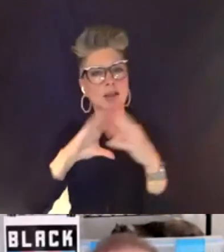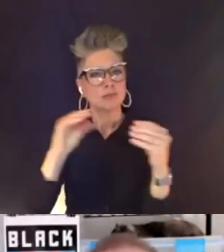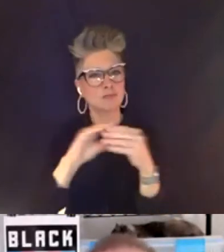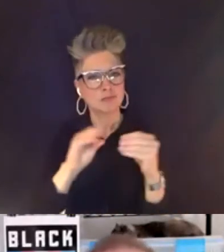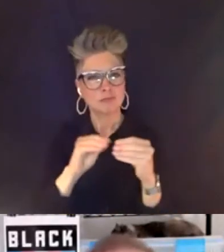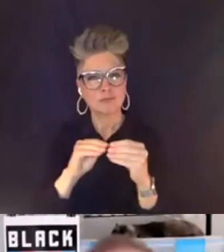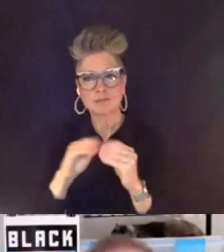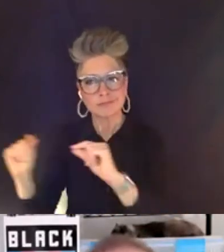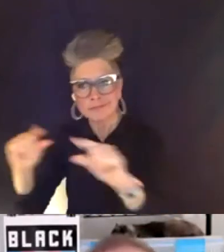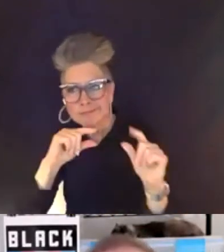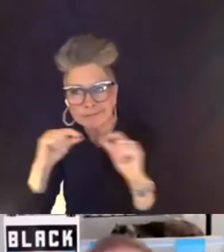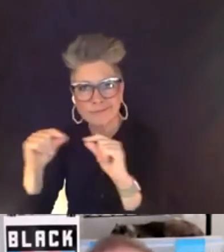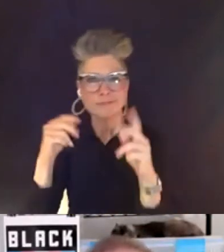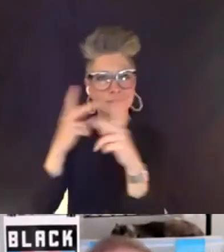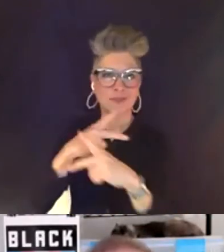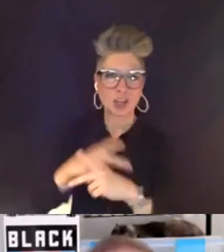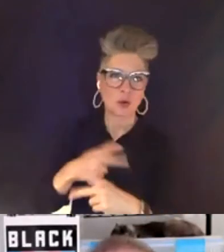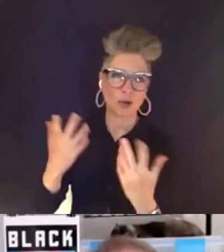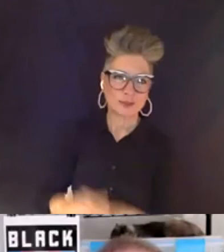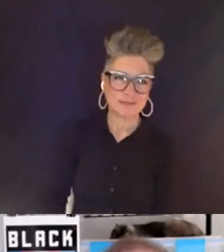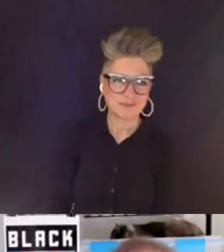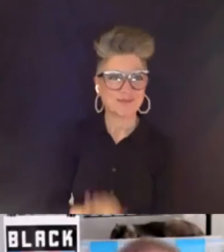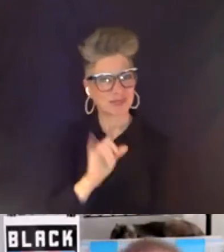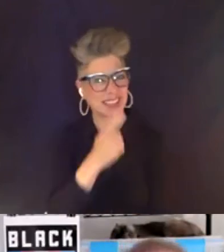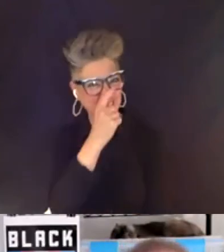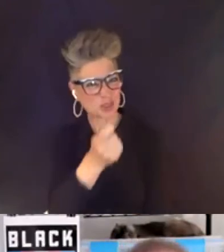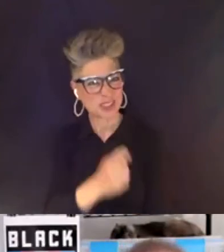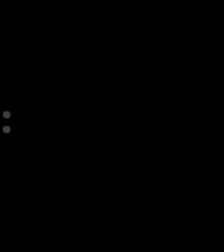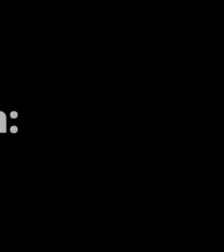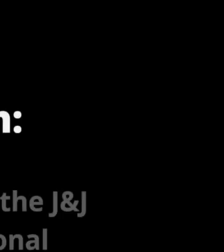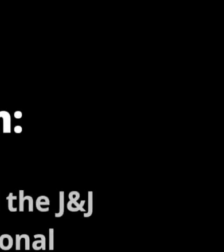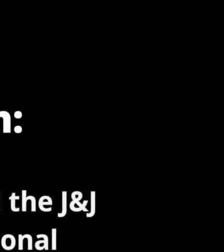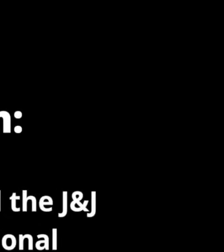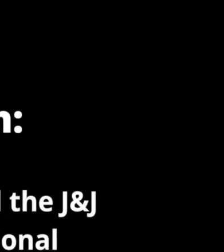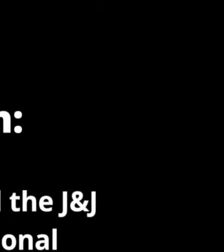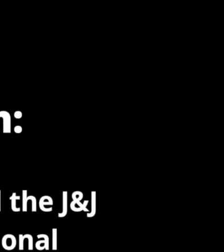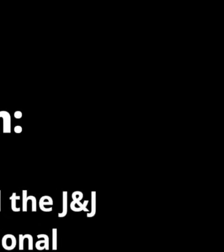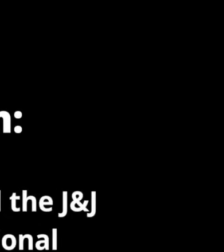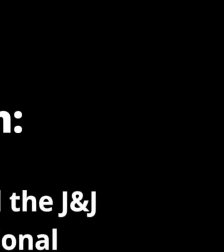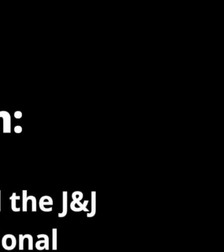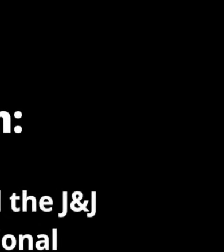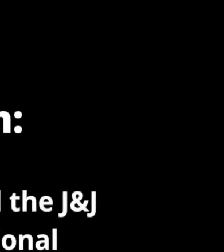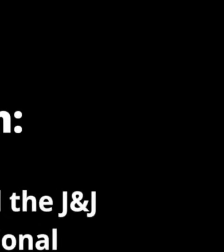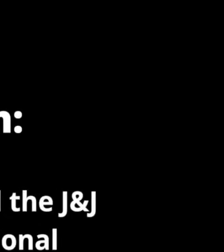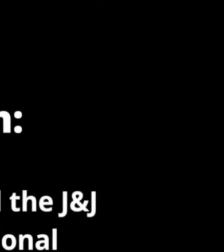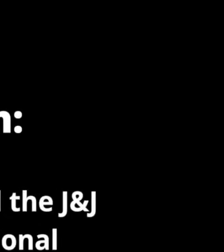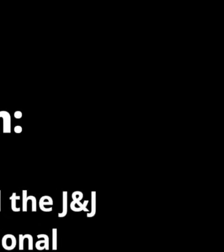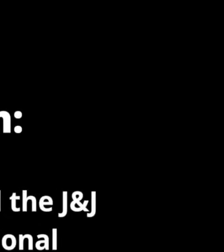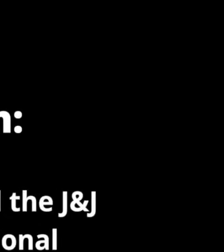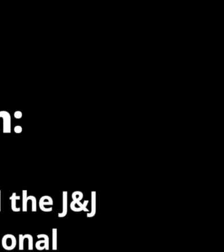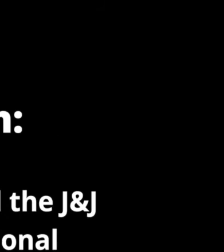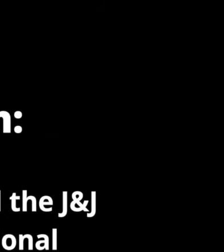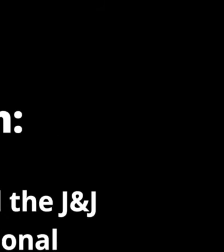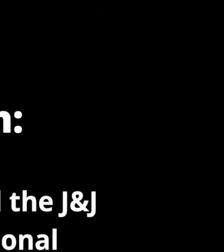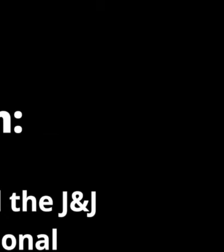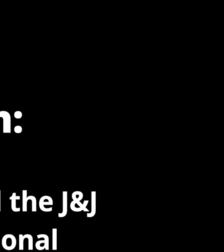out. But that's interesting. Yeah. Mm-hmm. Next question in the chat is, for those of us who received the J&J vaccine, are there